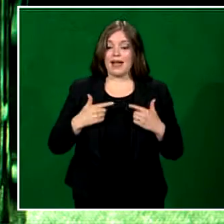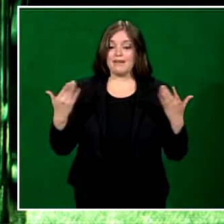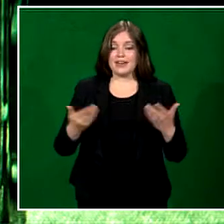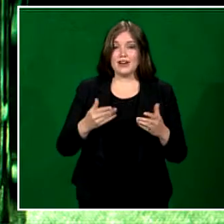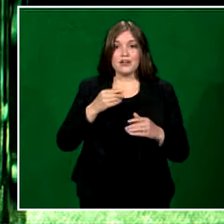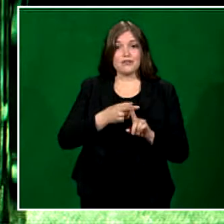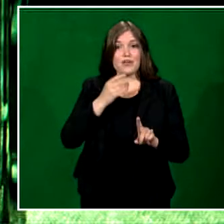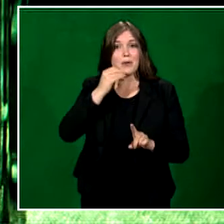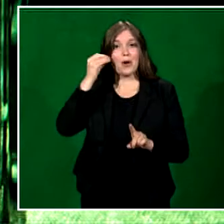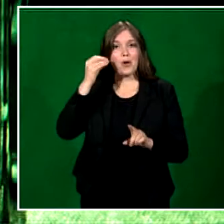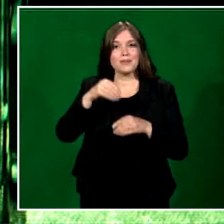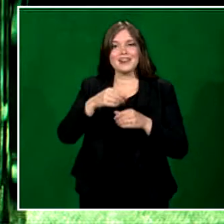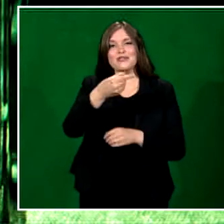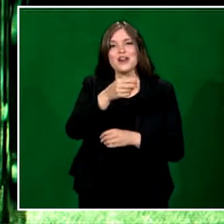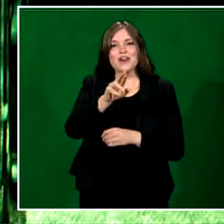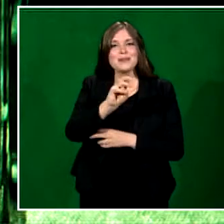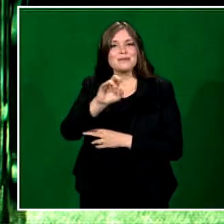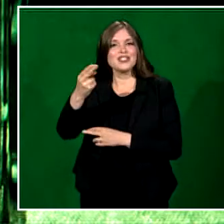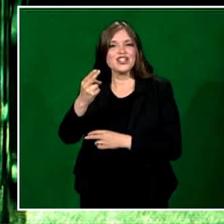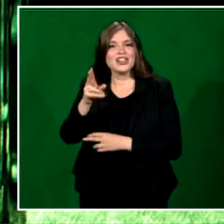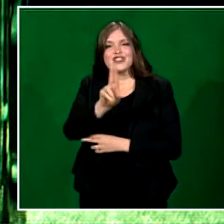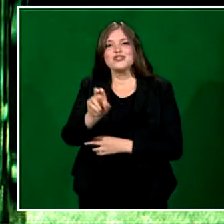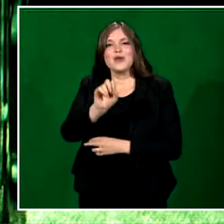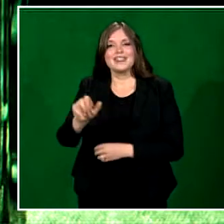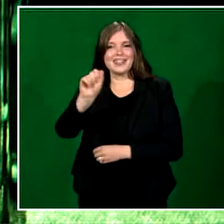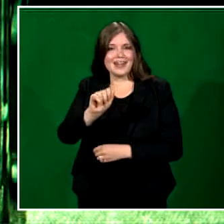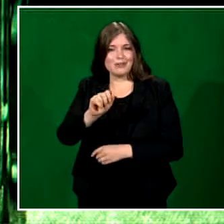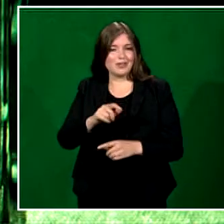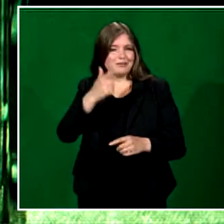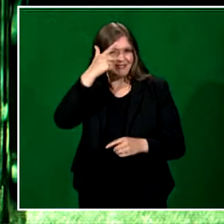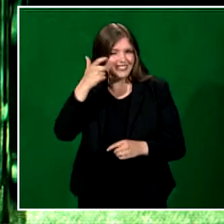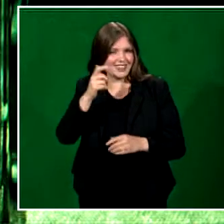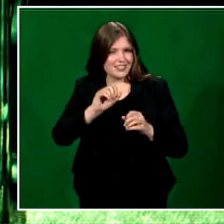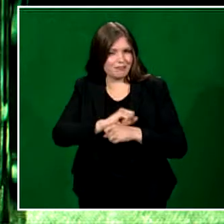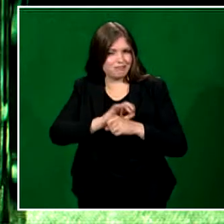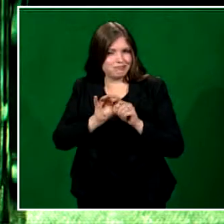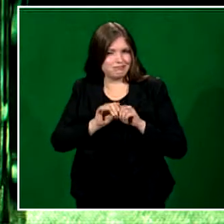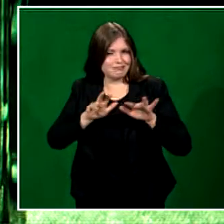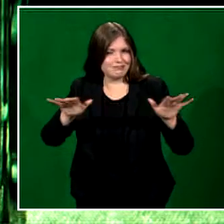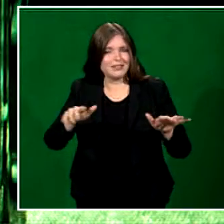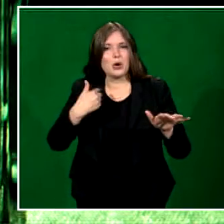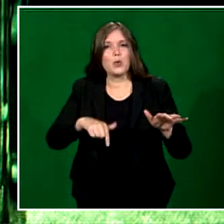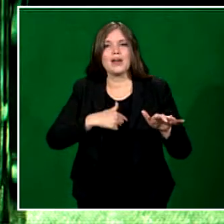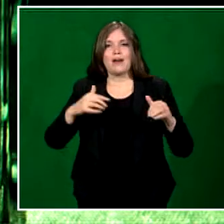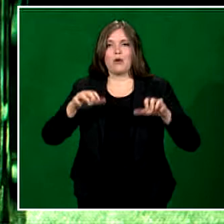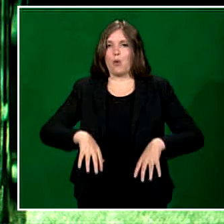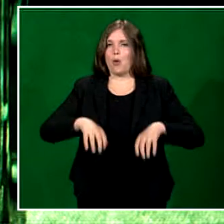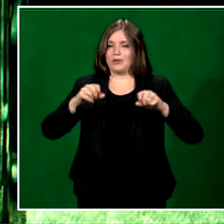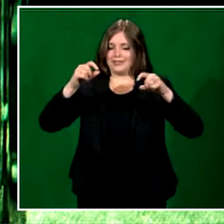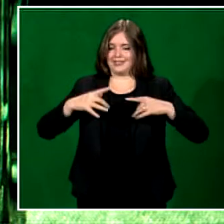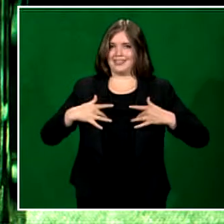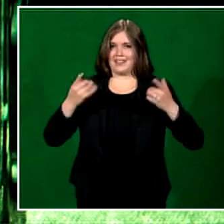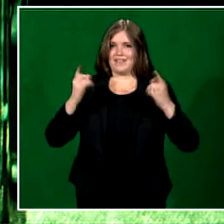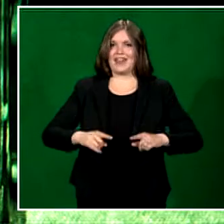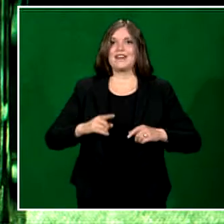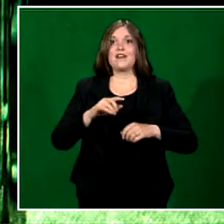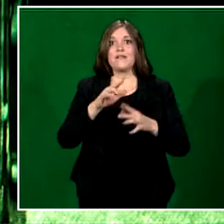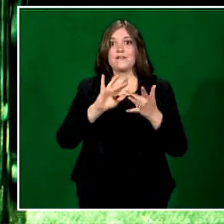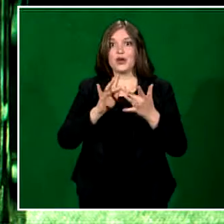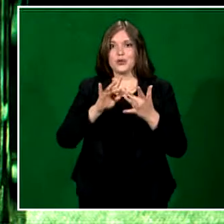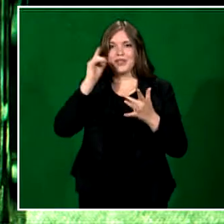Michigan, USA, where due to COVID-19, we are holding this event entirely virtually for the first time